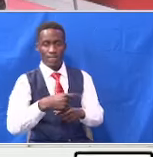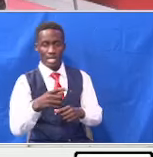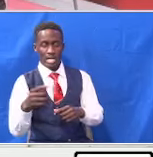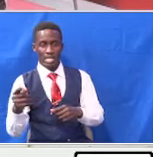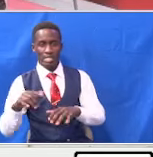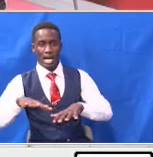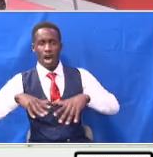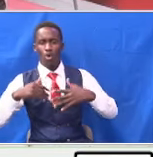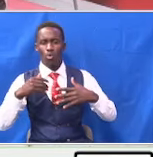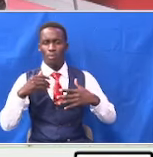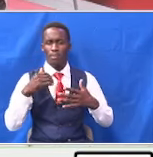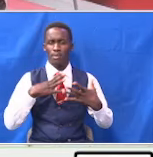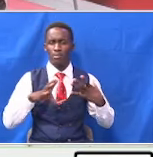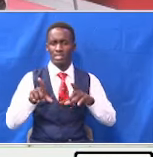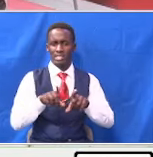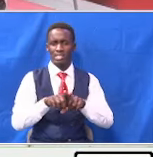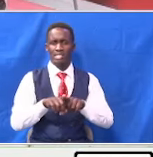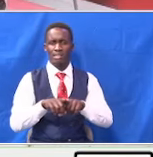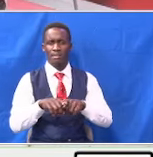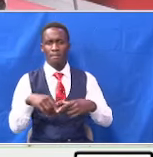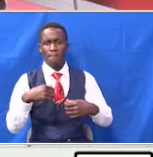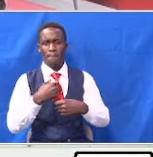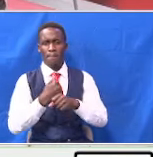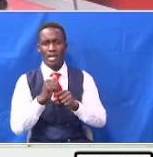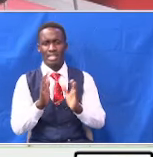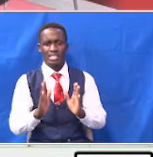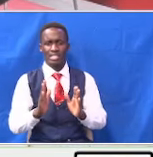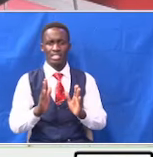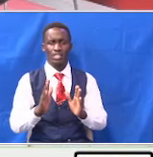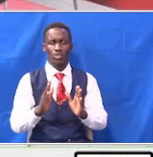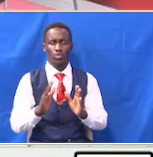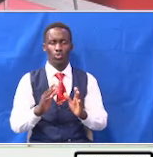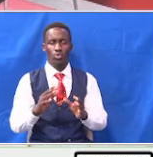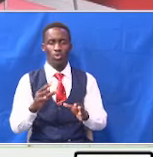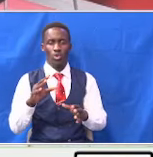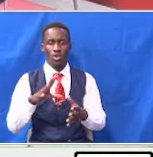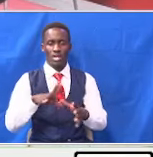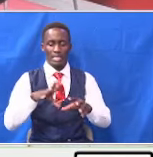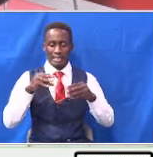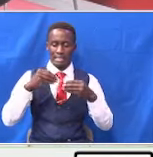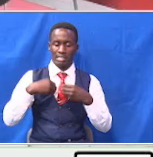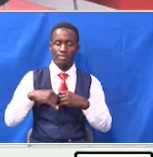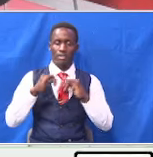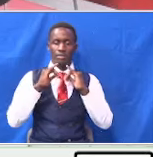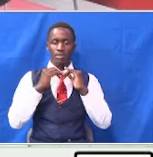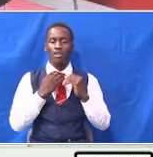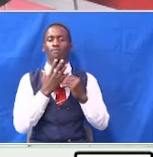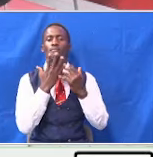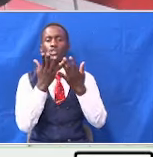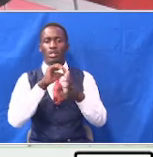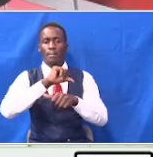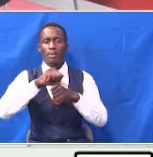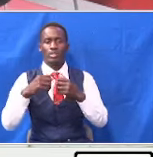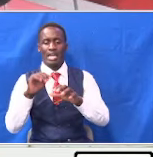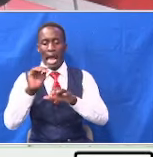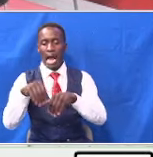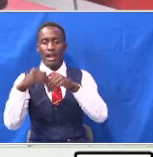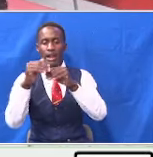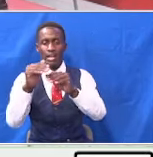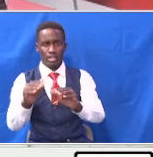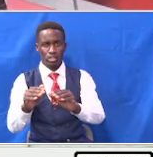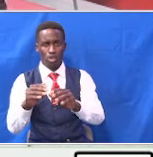as yourselves, and innovators be able to take this or amplify this message of sustainable agricultural productivity? If you may know, it may